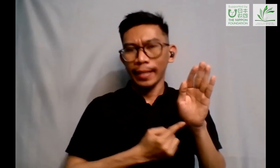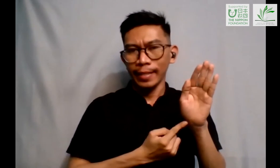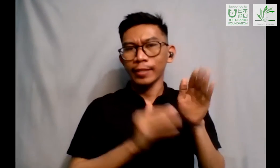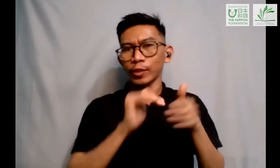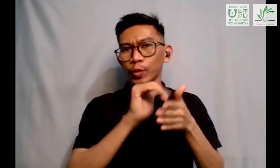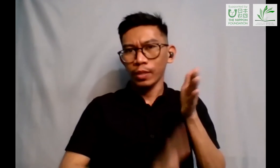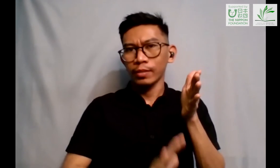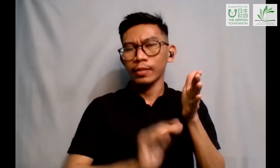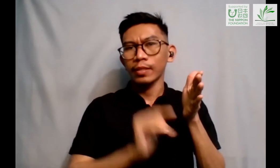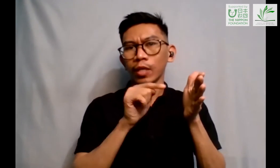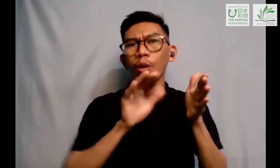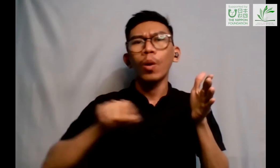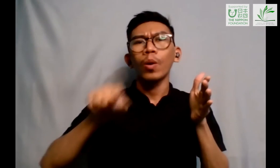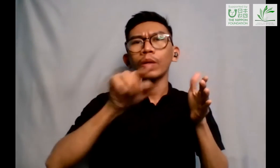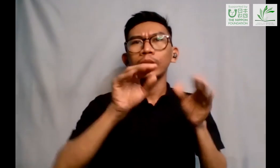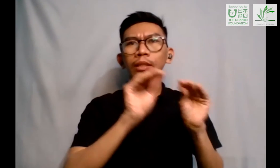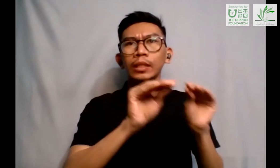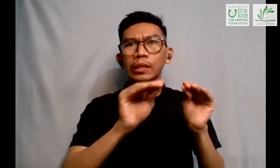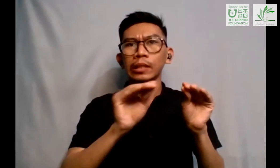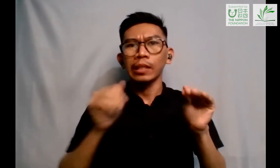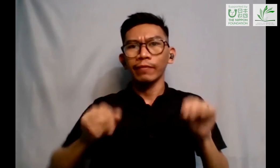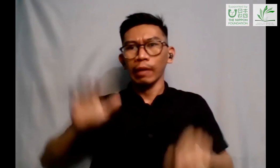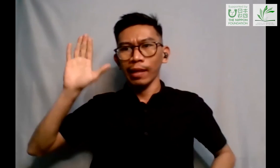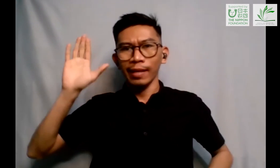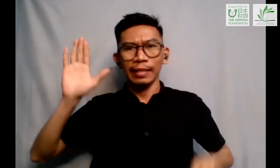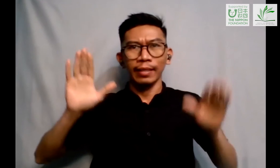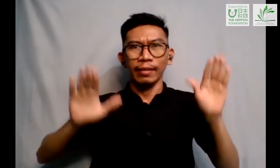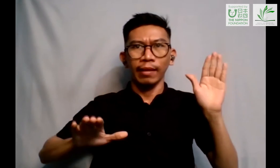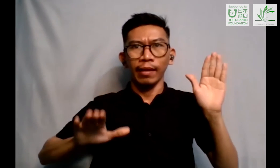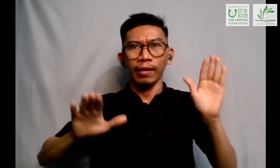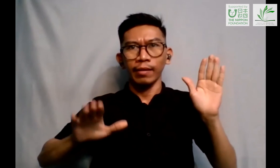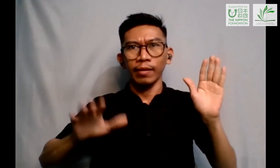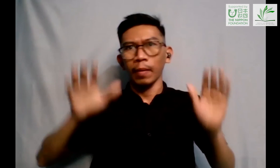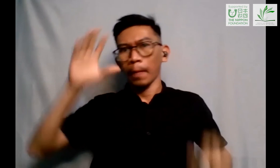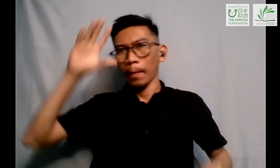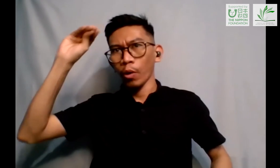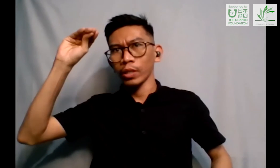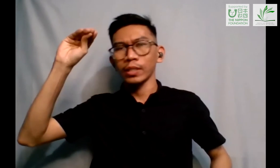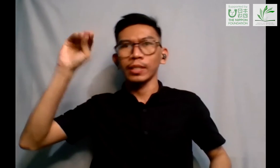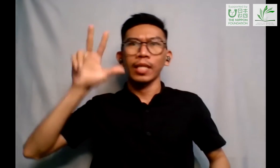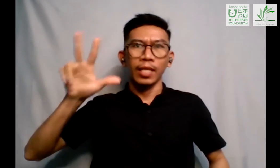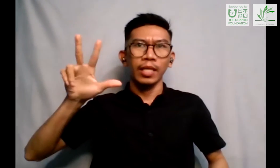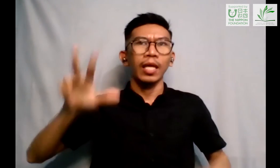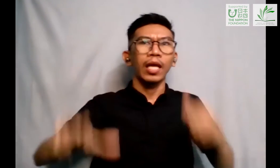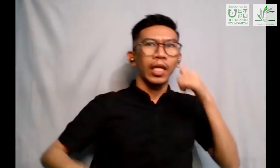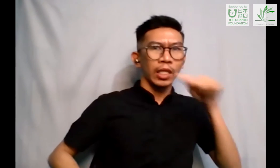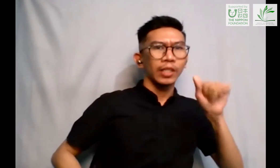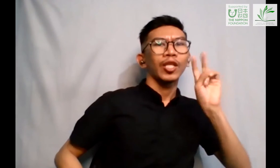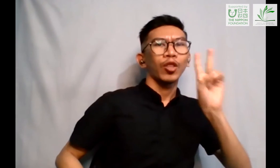what you're teaching, if you switch hands, like boys 3, girls